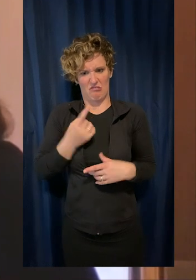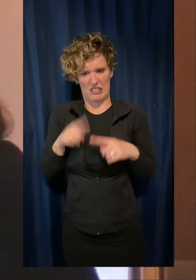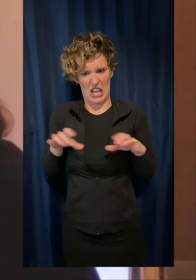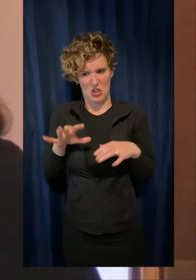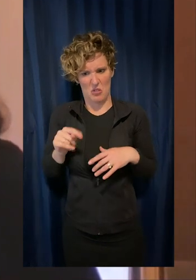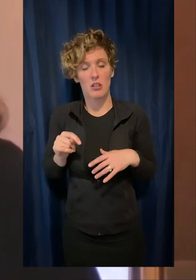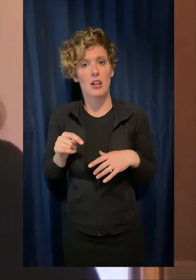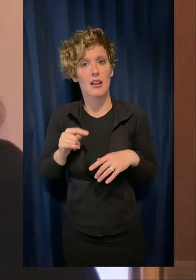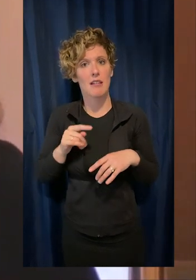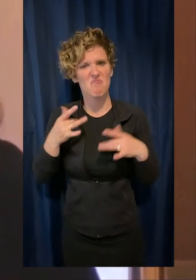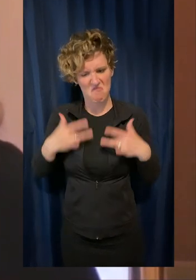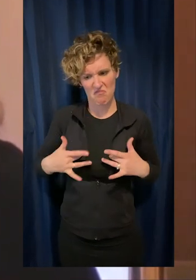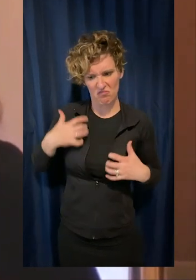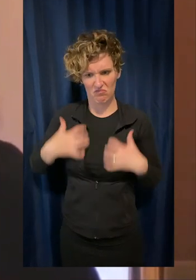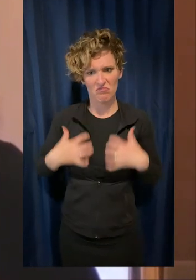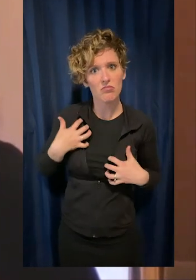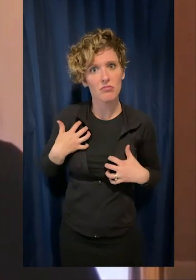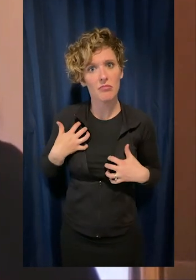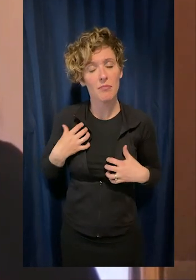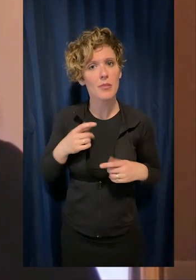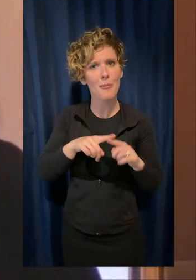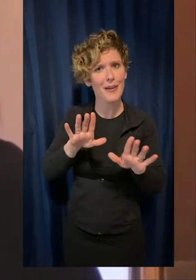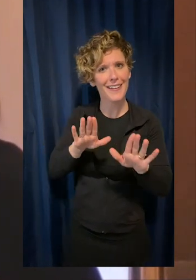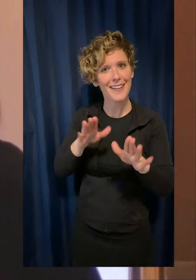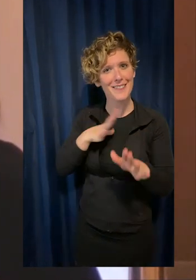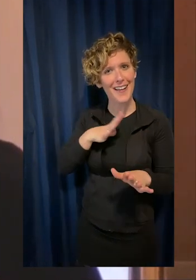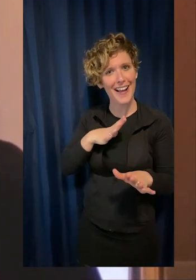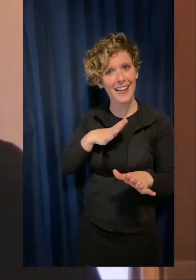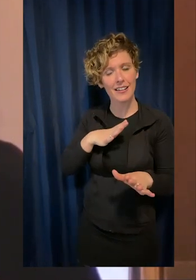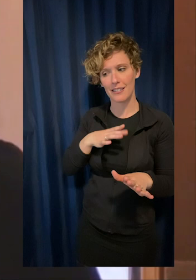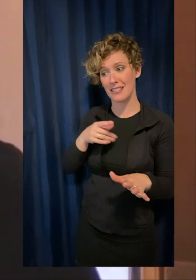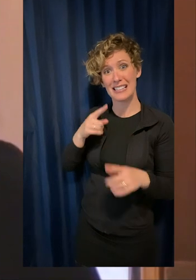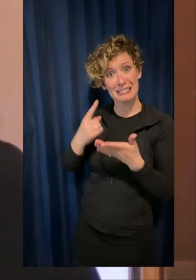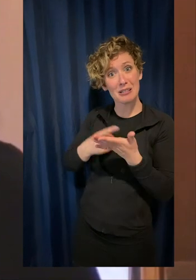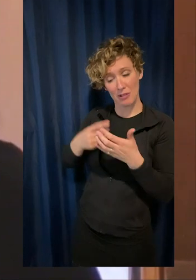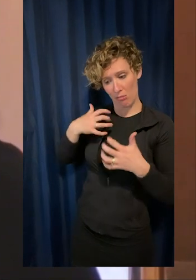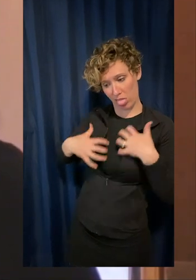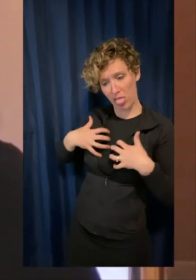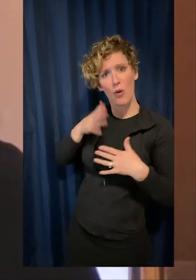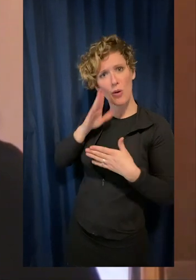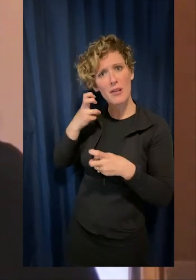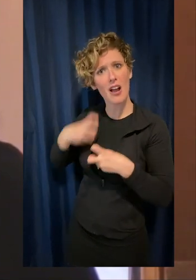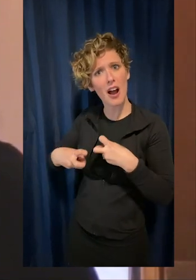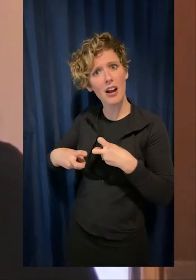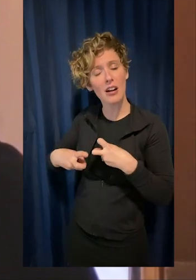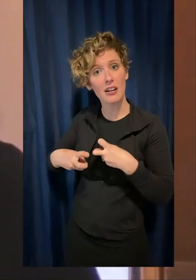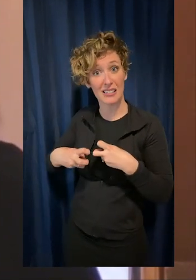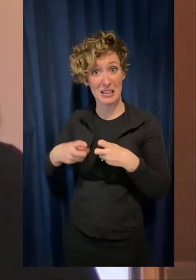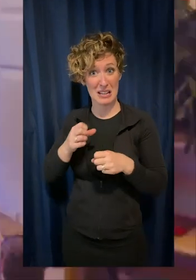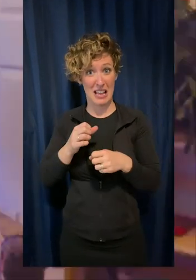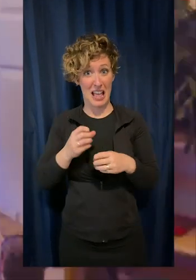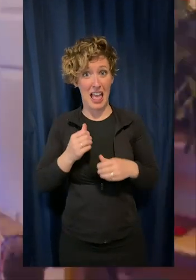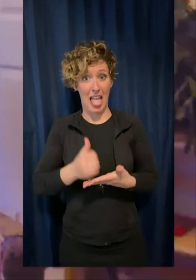slump. And when you're in a slump, you're not in for much fun. Unslumping yourself is not easily done.